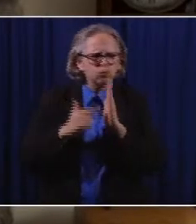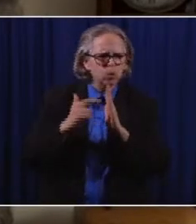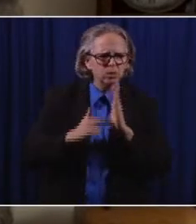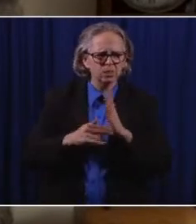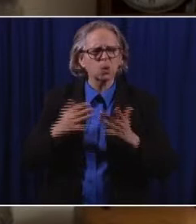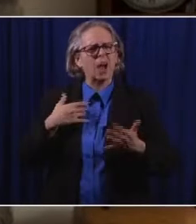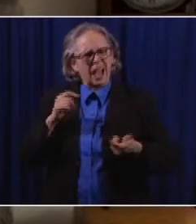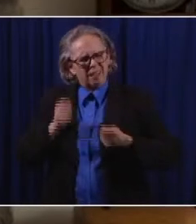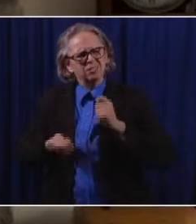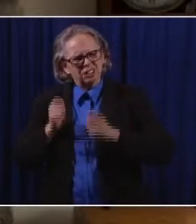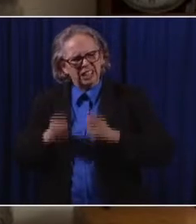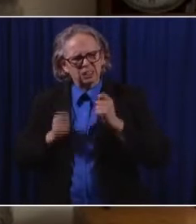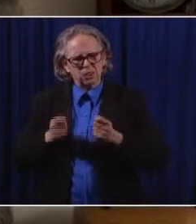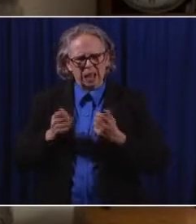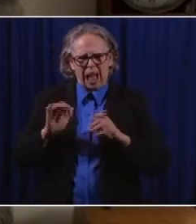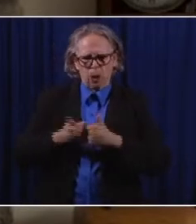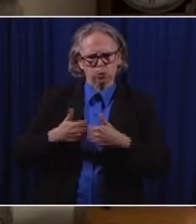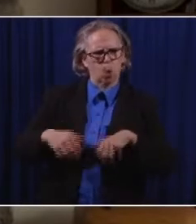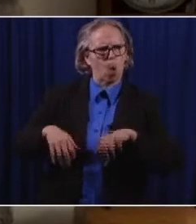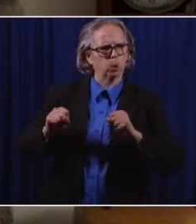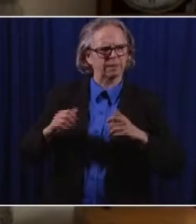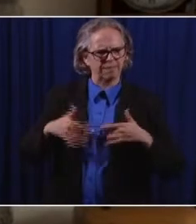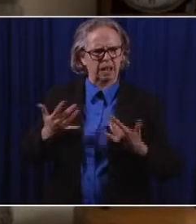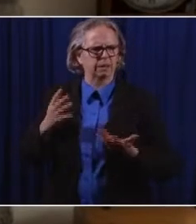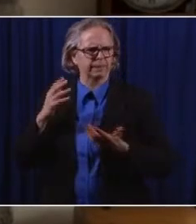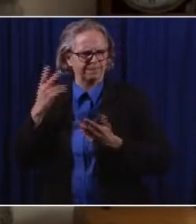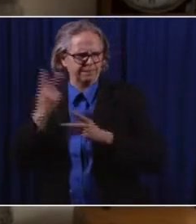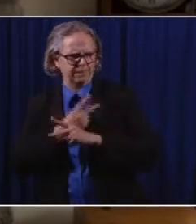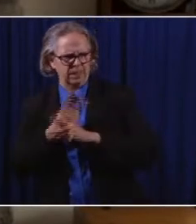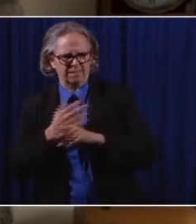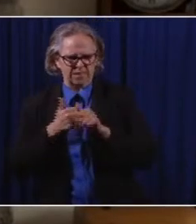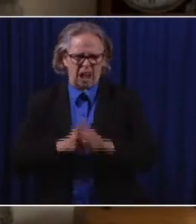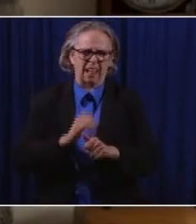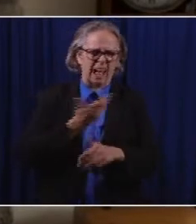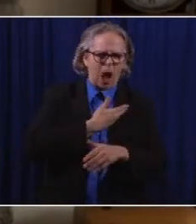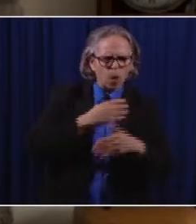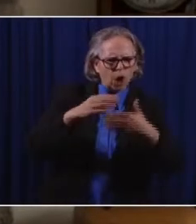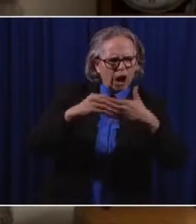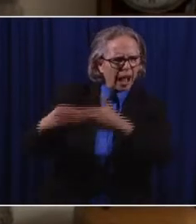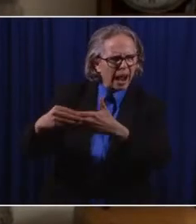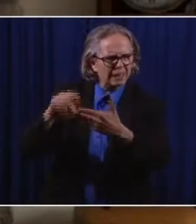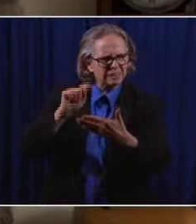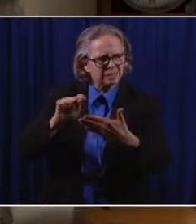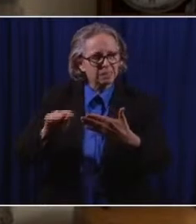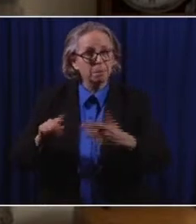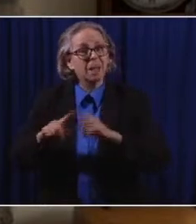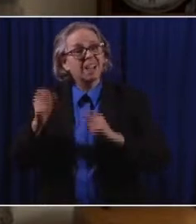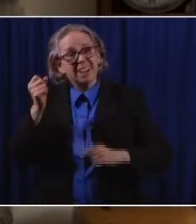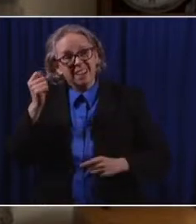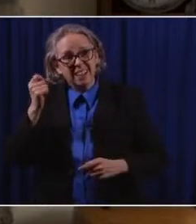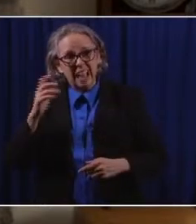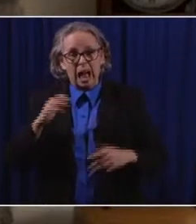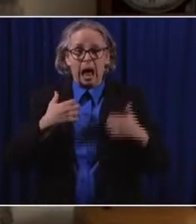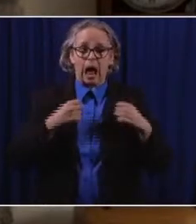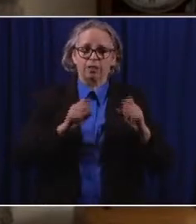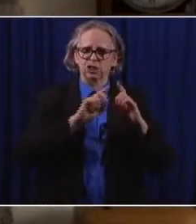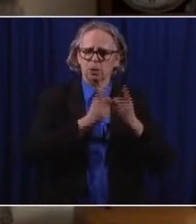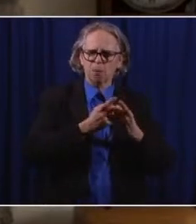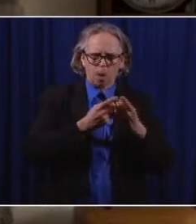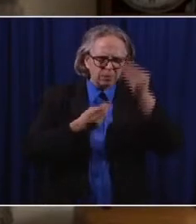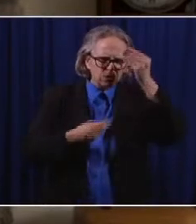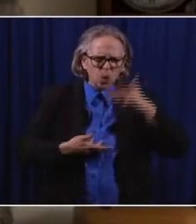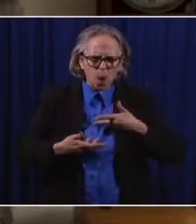plans. However, the health department told us they have concern about parents that are holding alternative